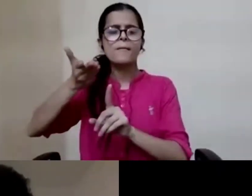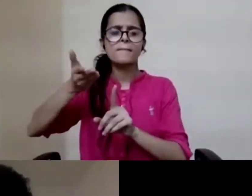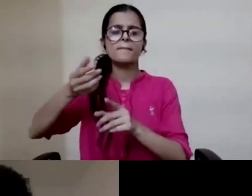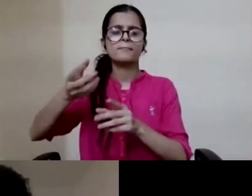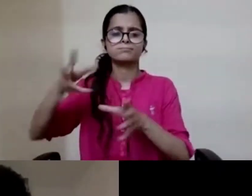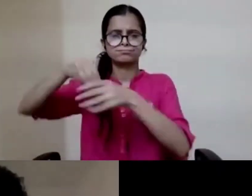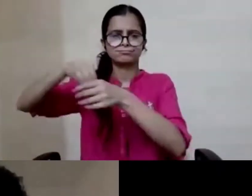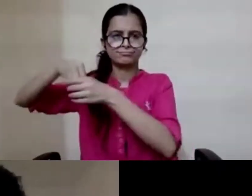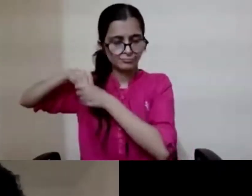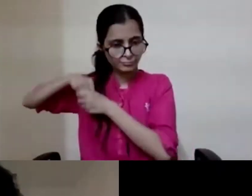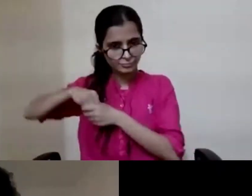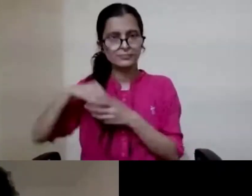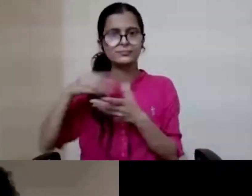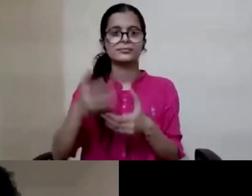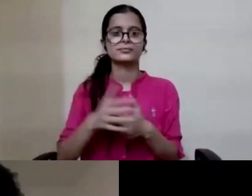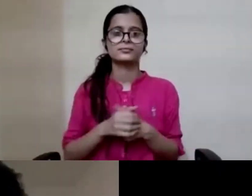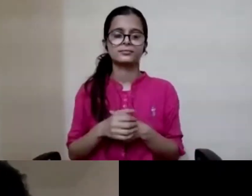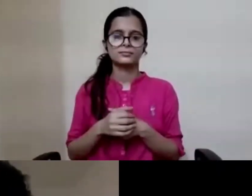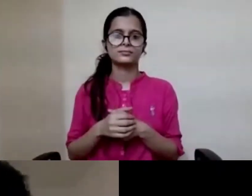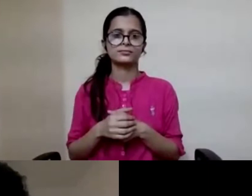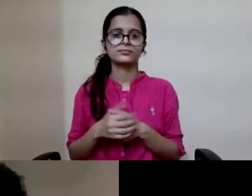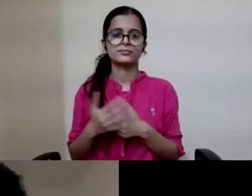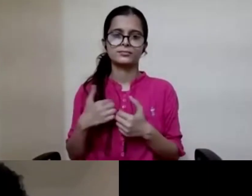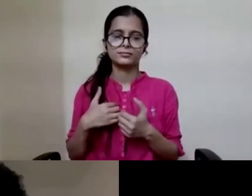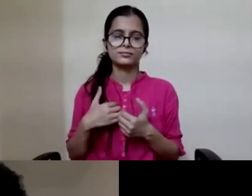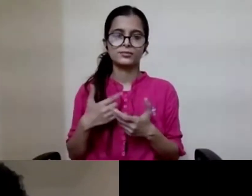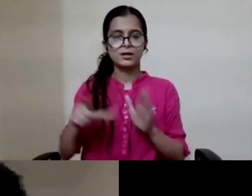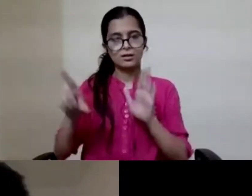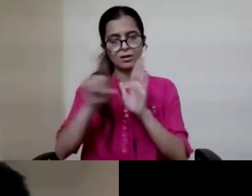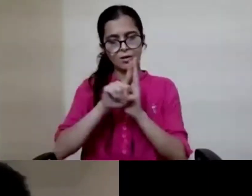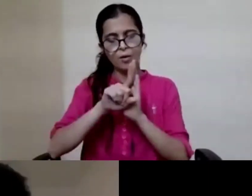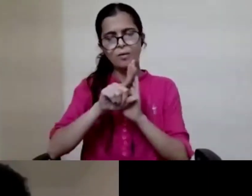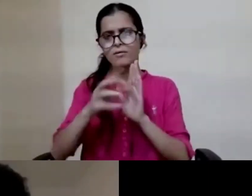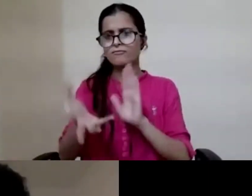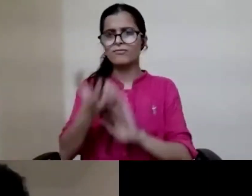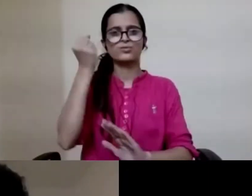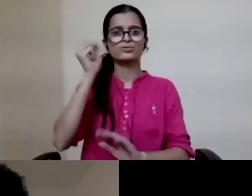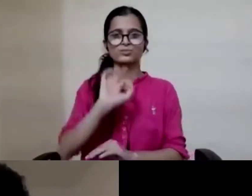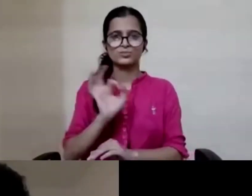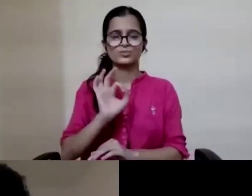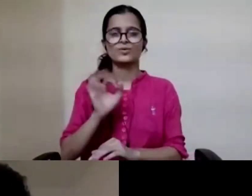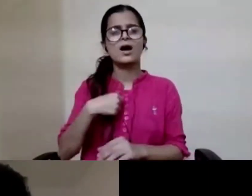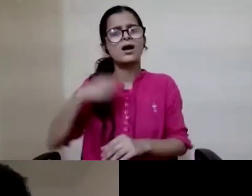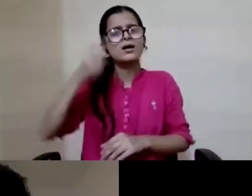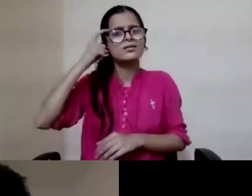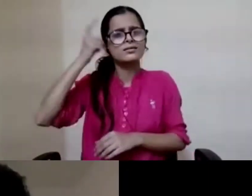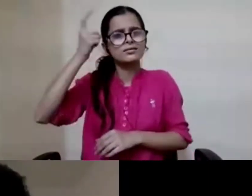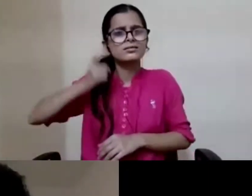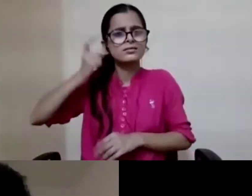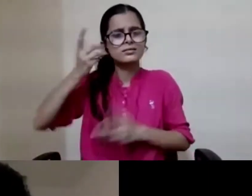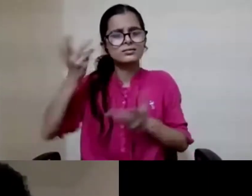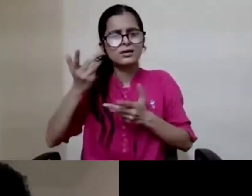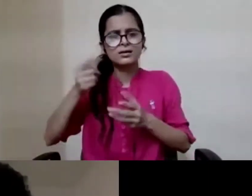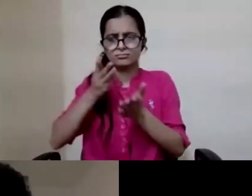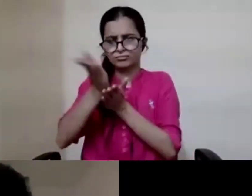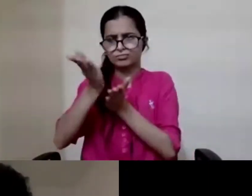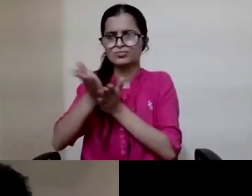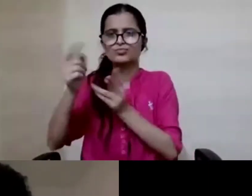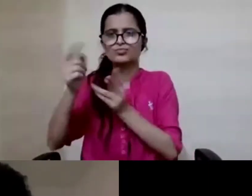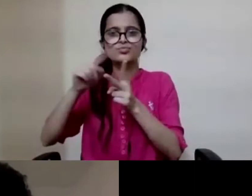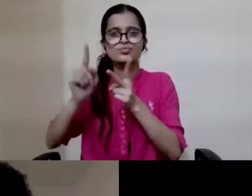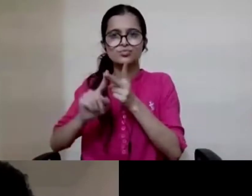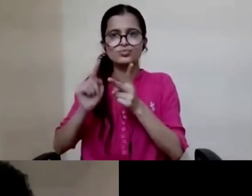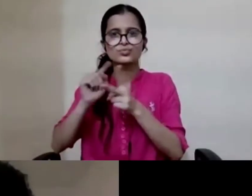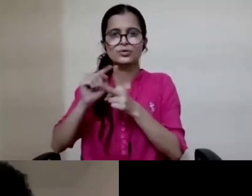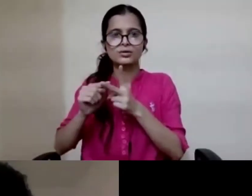do not find in law. Now, I was thinking that These two aspects, diversity